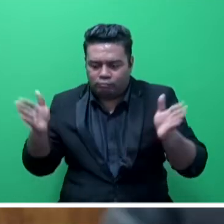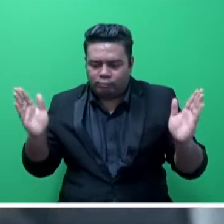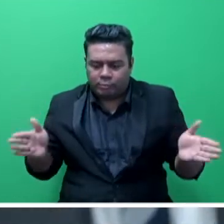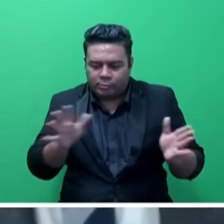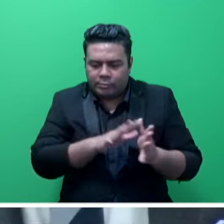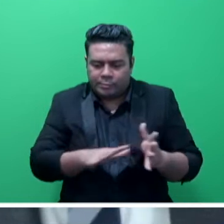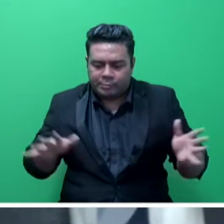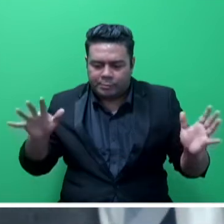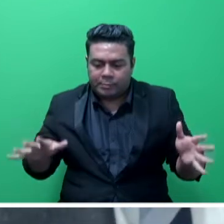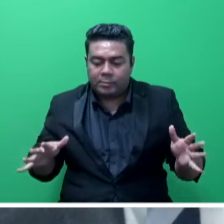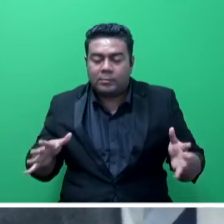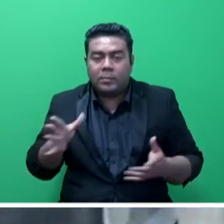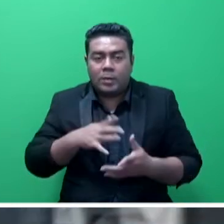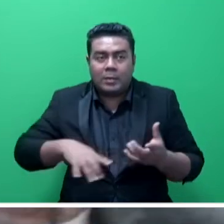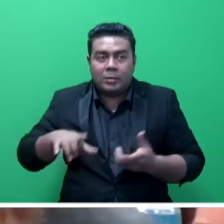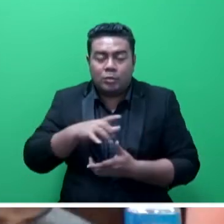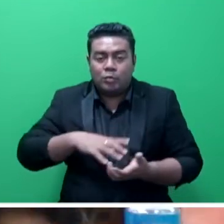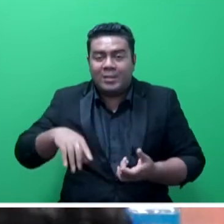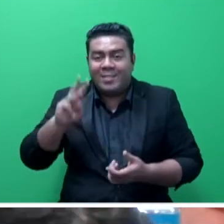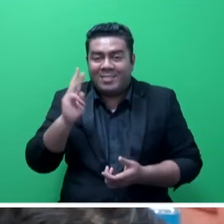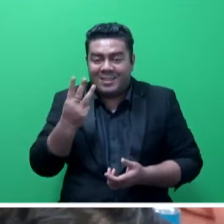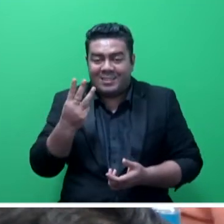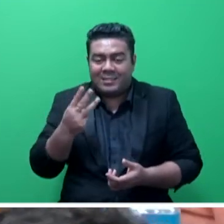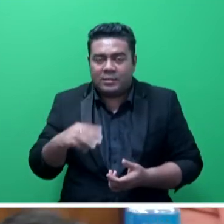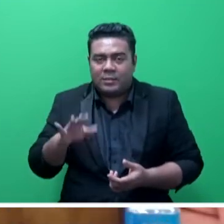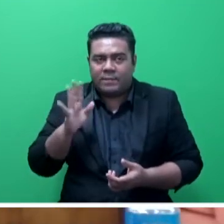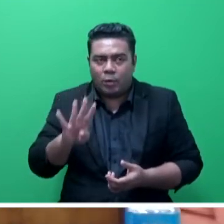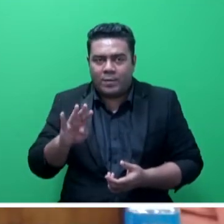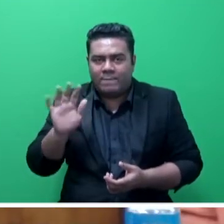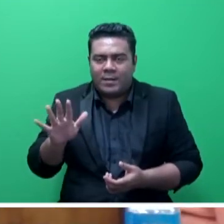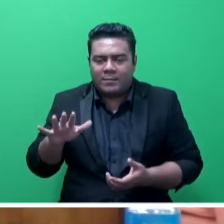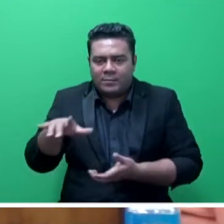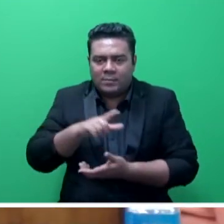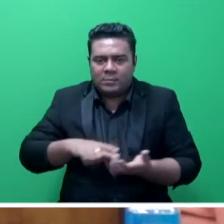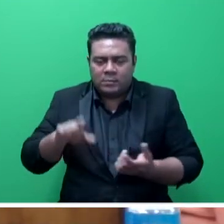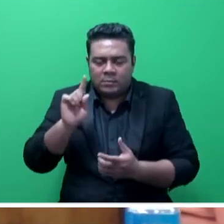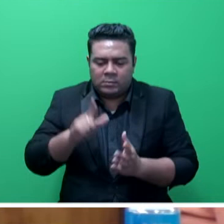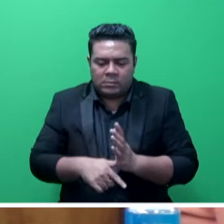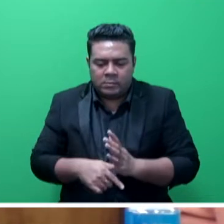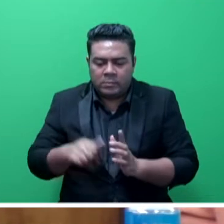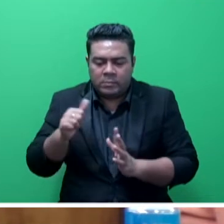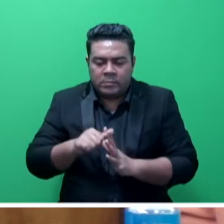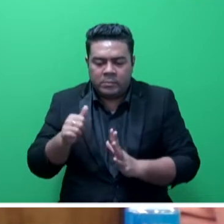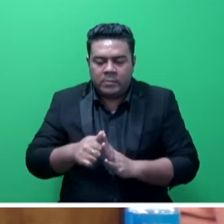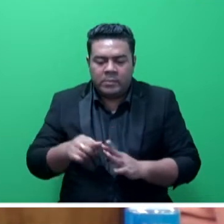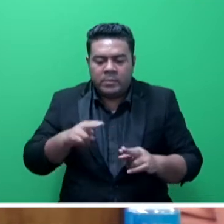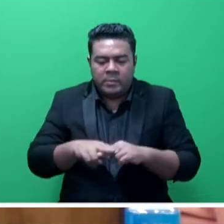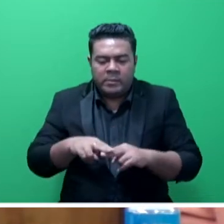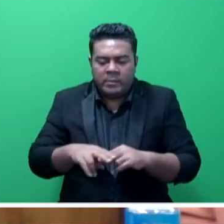occurrences of Category 3, 4, and 5 tropical cyclones during this period. Also,